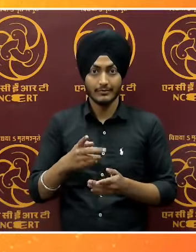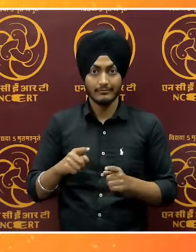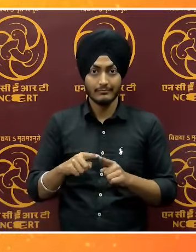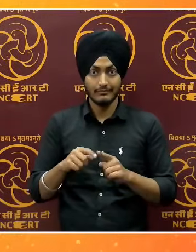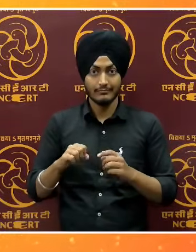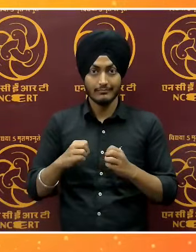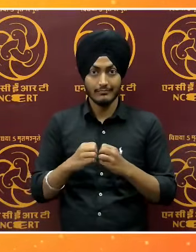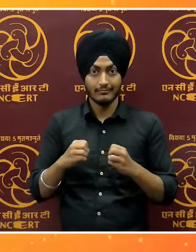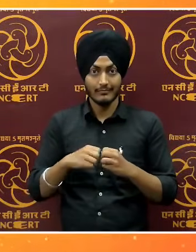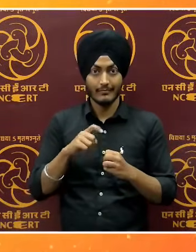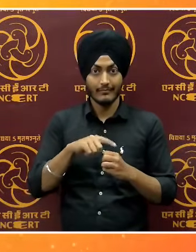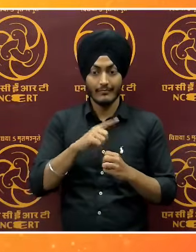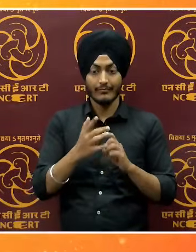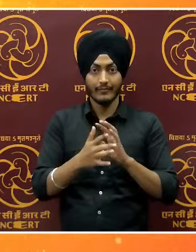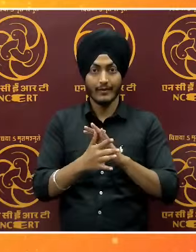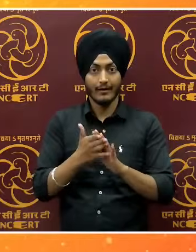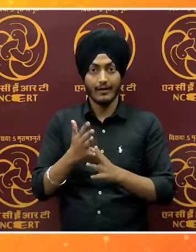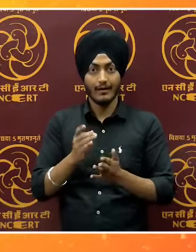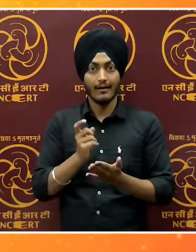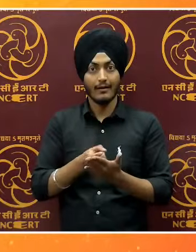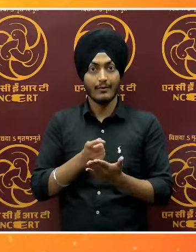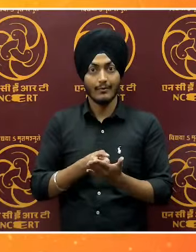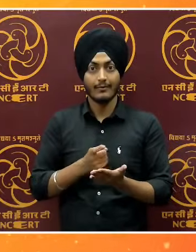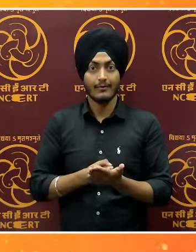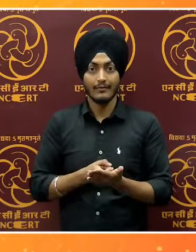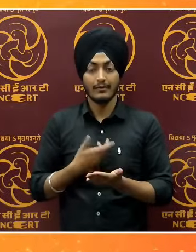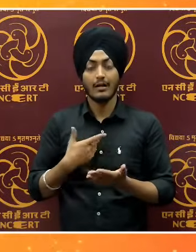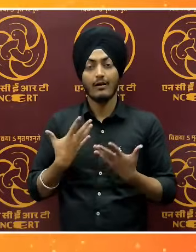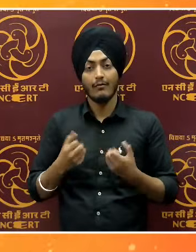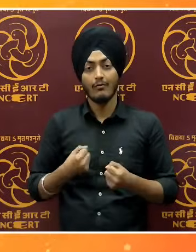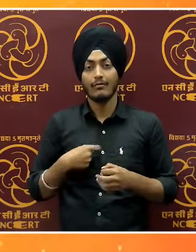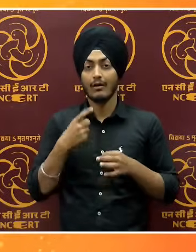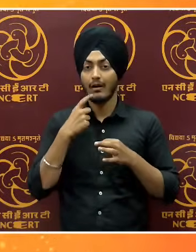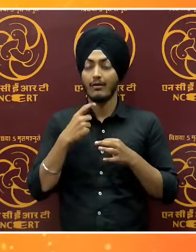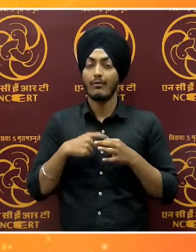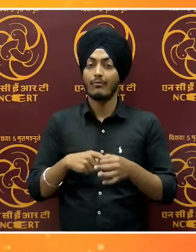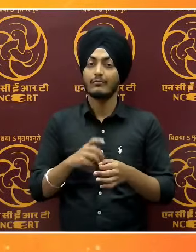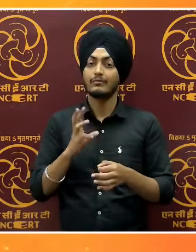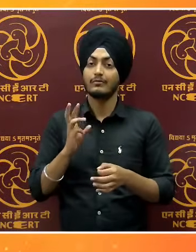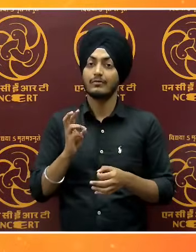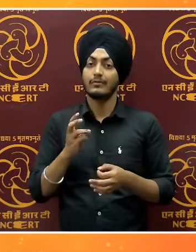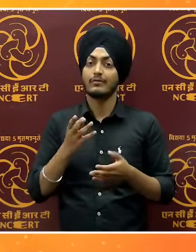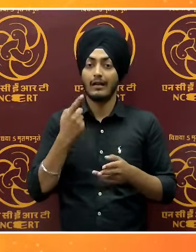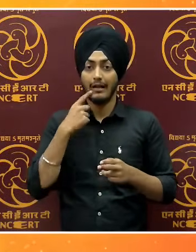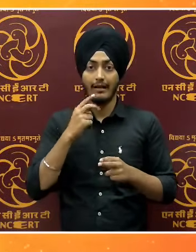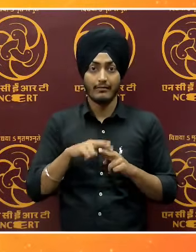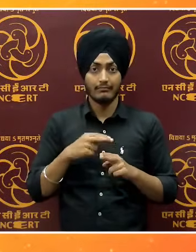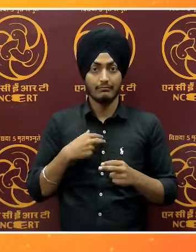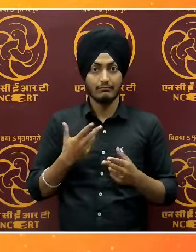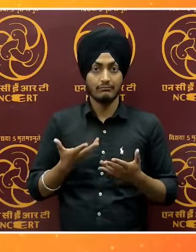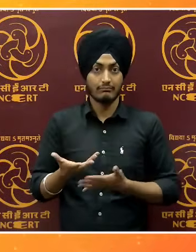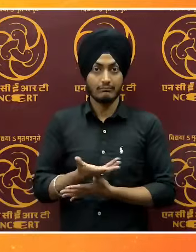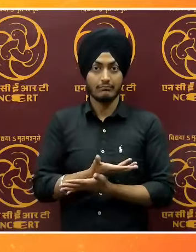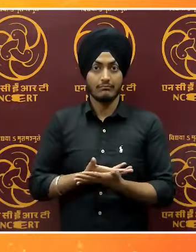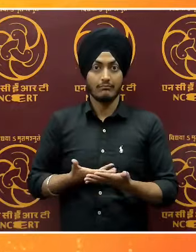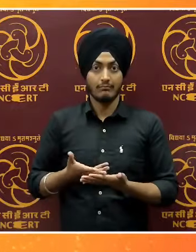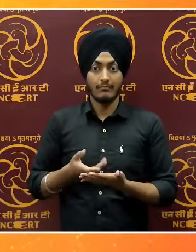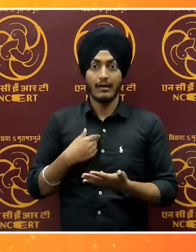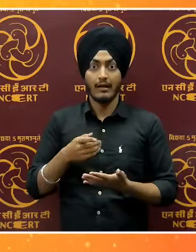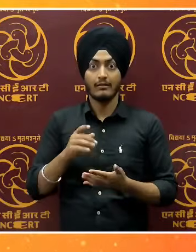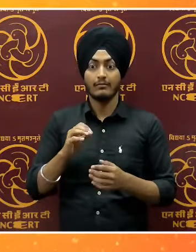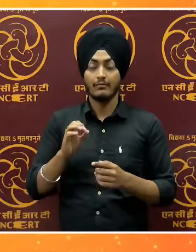of right hand thumb rule. So here, sir, I would also like to ask another question, like if we talk about the beam of